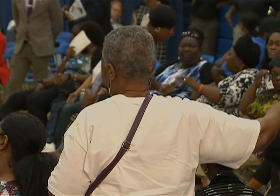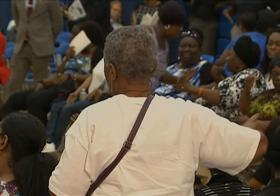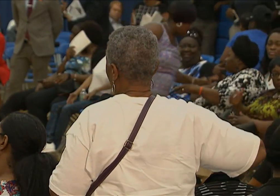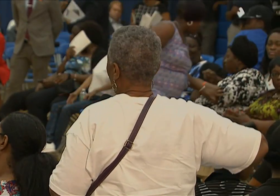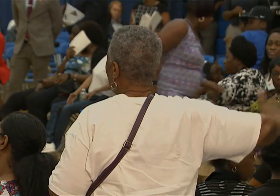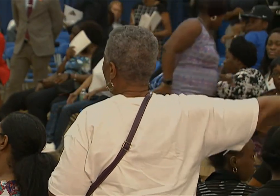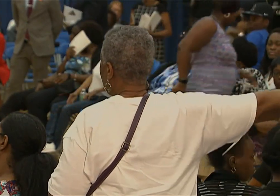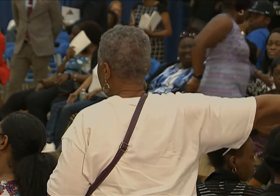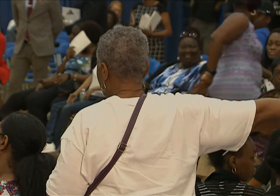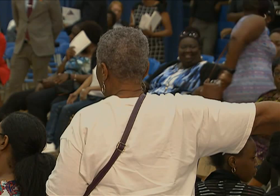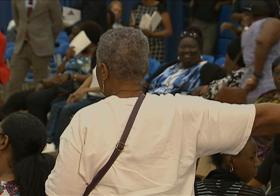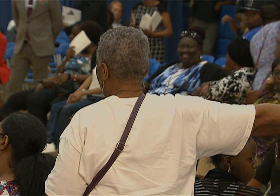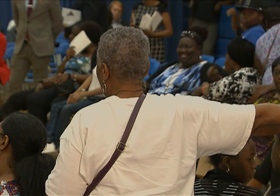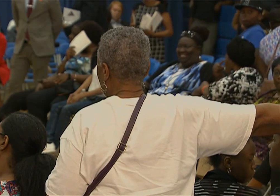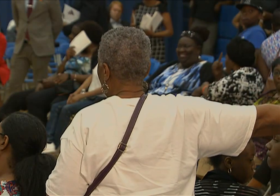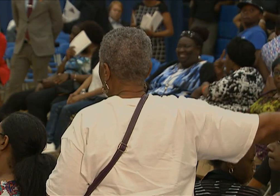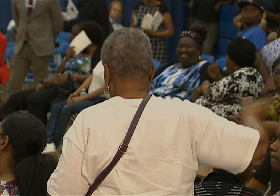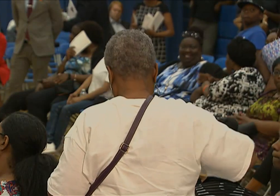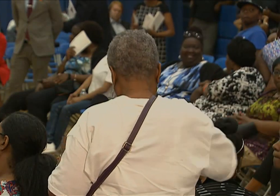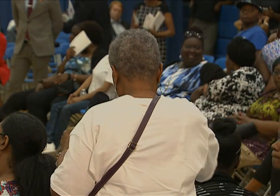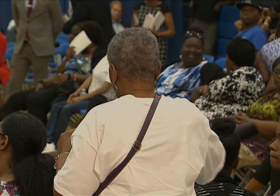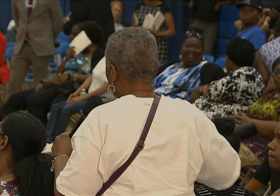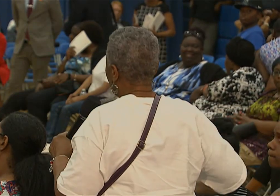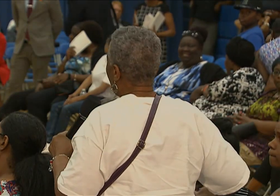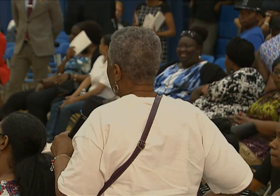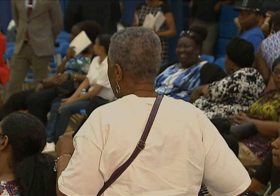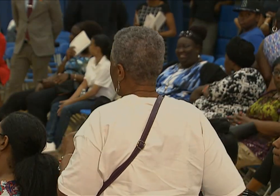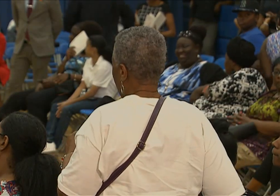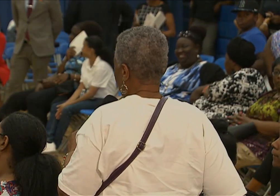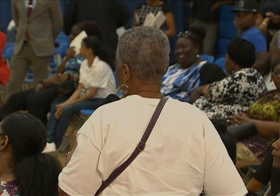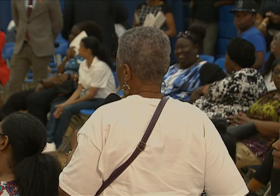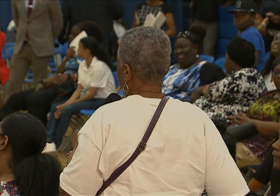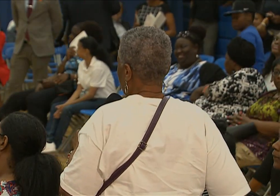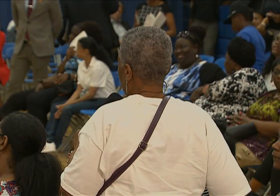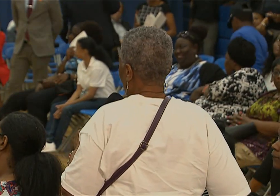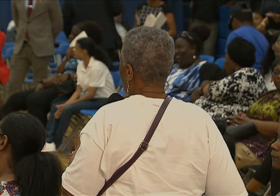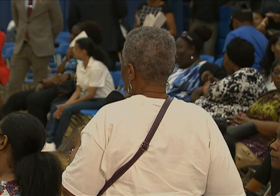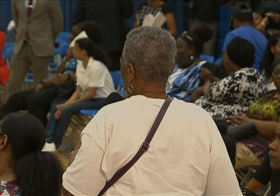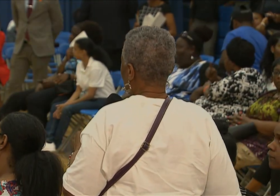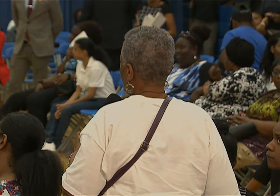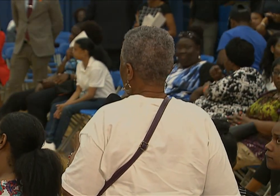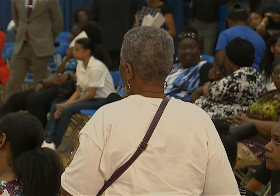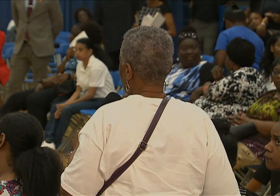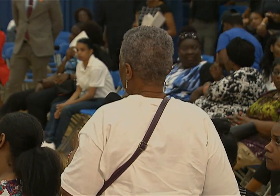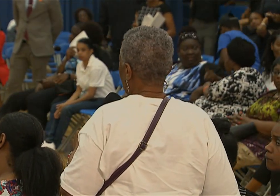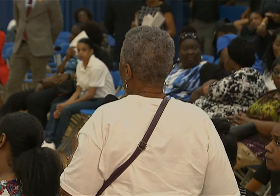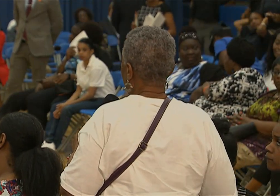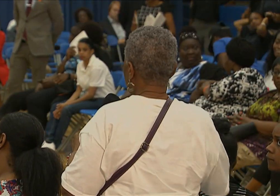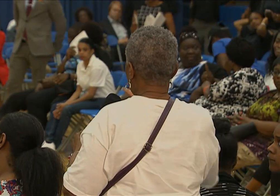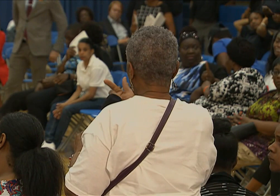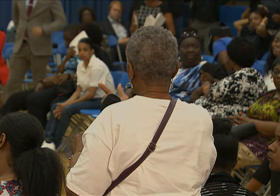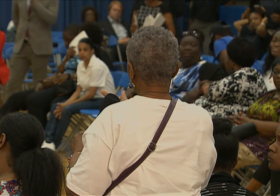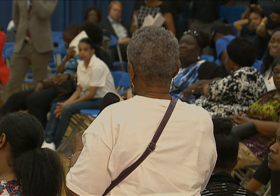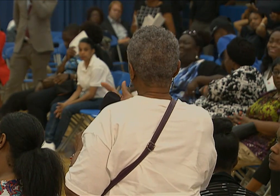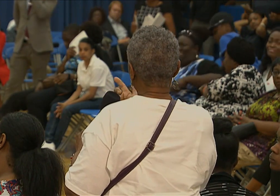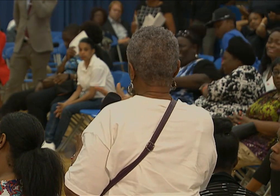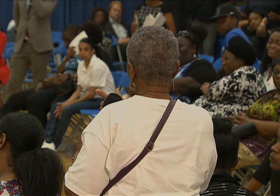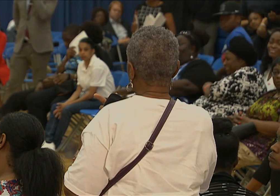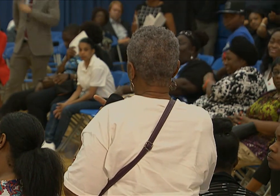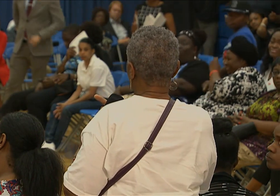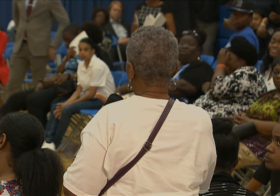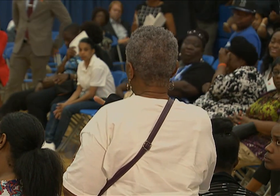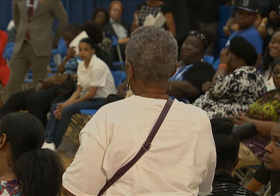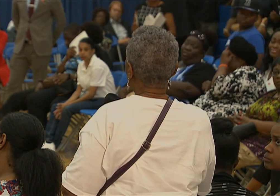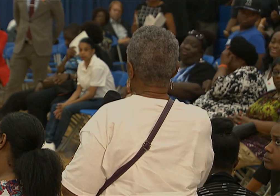mother. We were at the cemetery to just look at among the dirt on Saturday. His parents get to